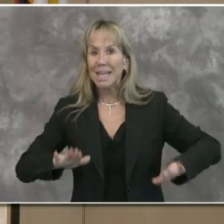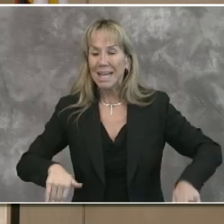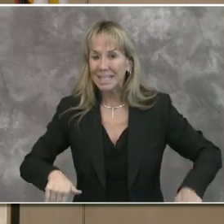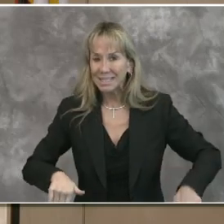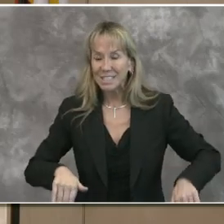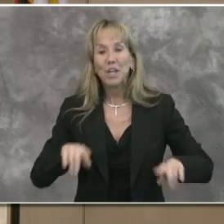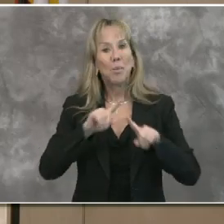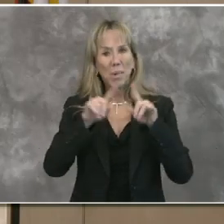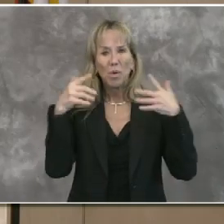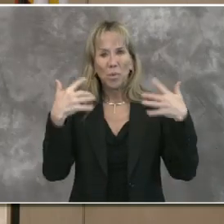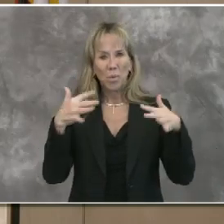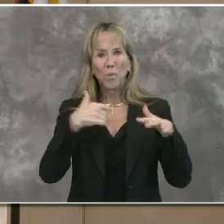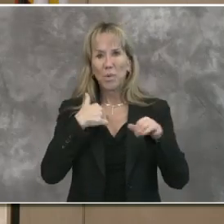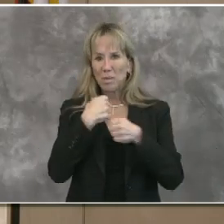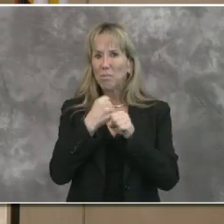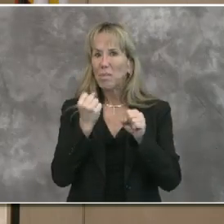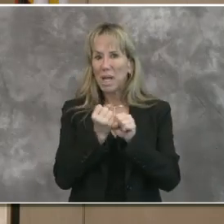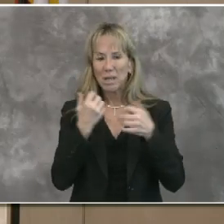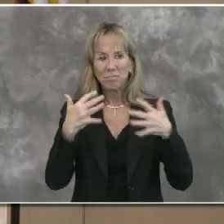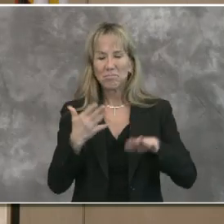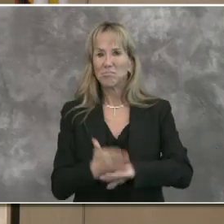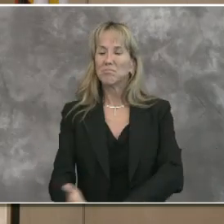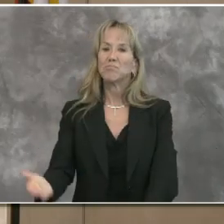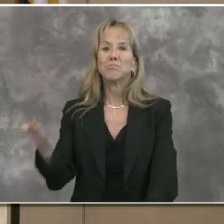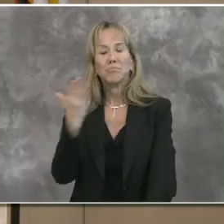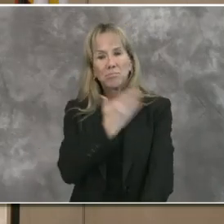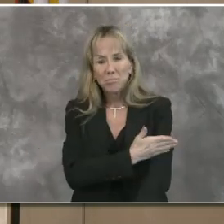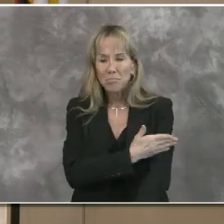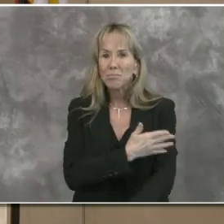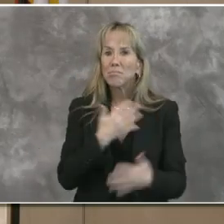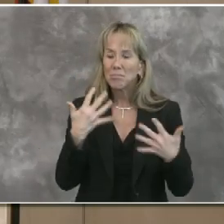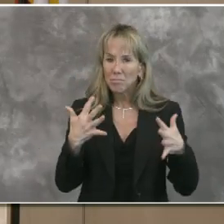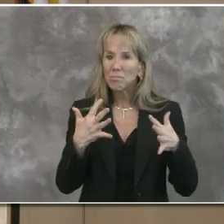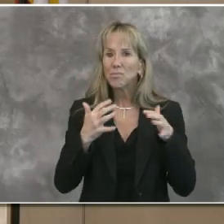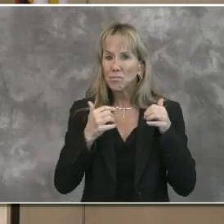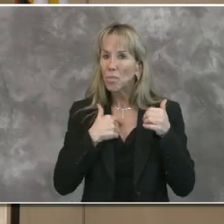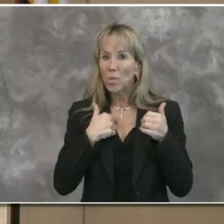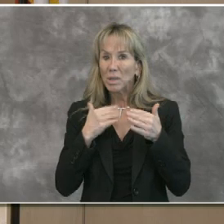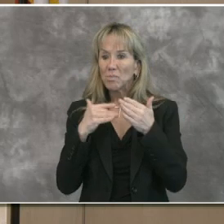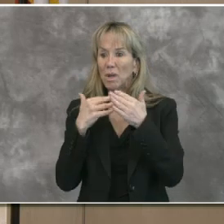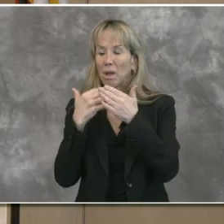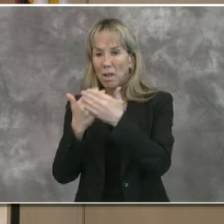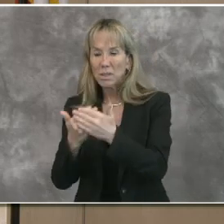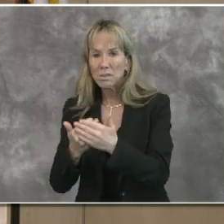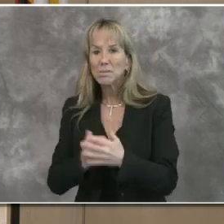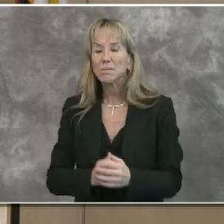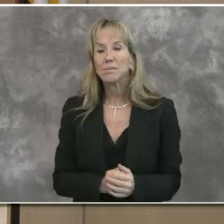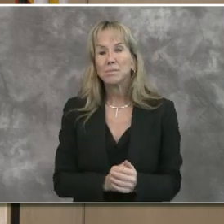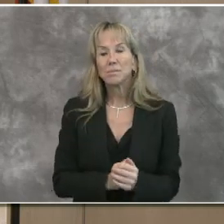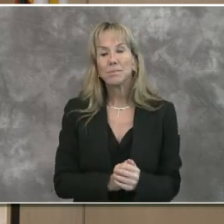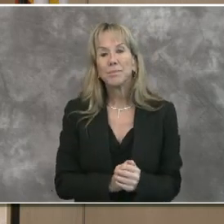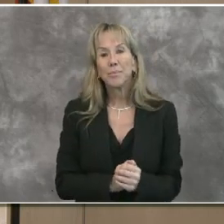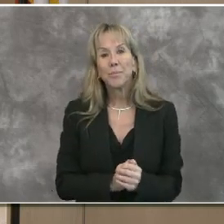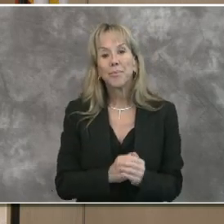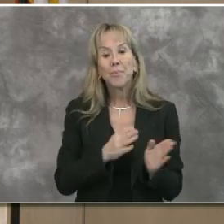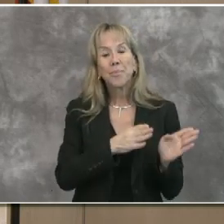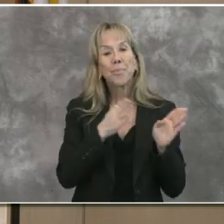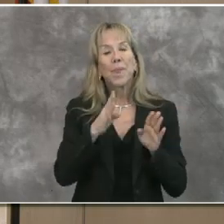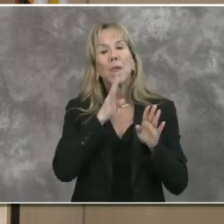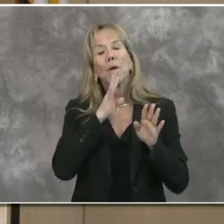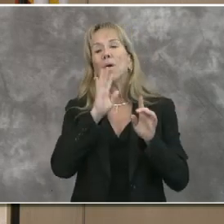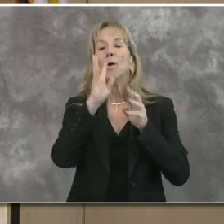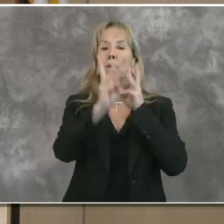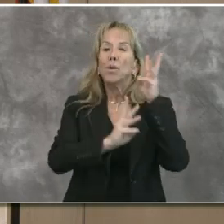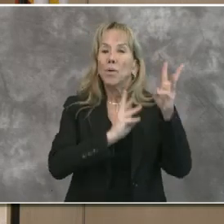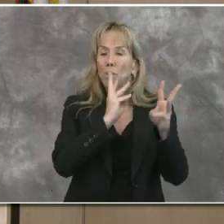made a tremendous stride in effort, and we are getting there. Next, regarding global,